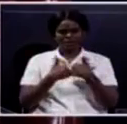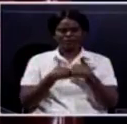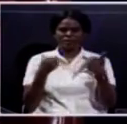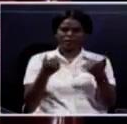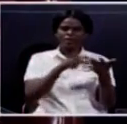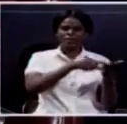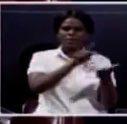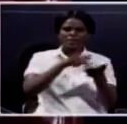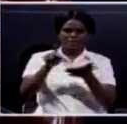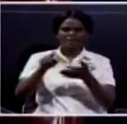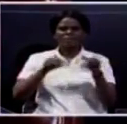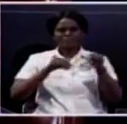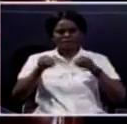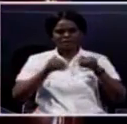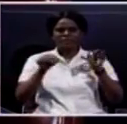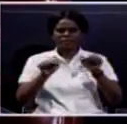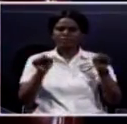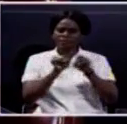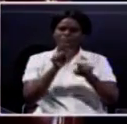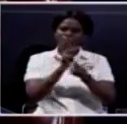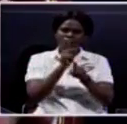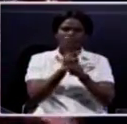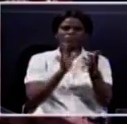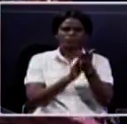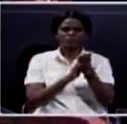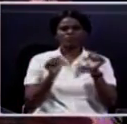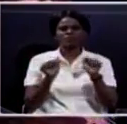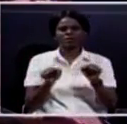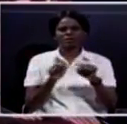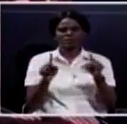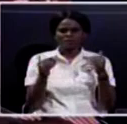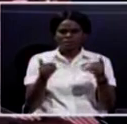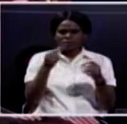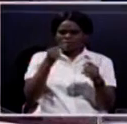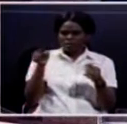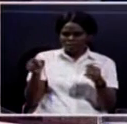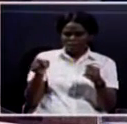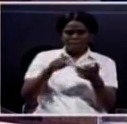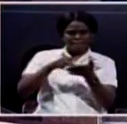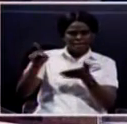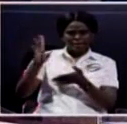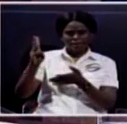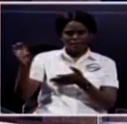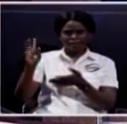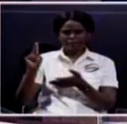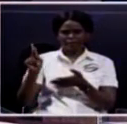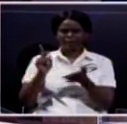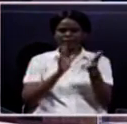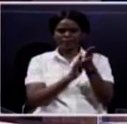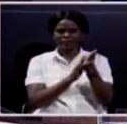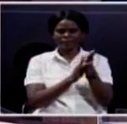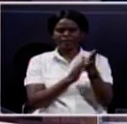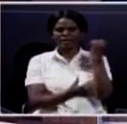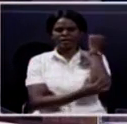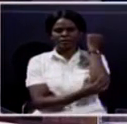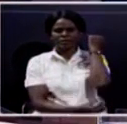is affordable and it can sustain the school without any challenges. But you need to say it as it is. I mean, if people paid 600 and schools poorly